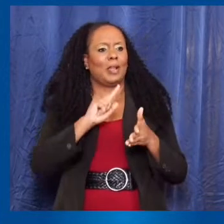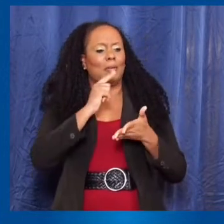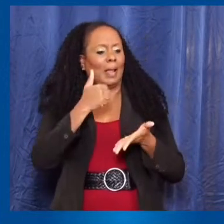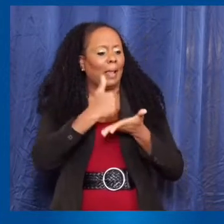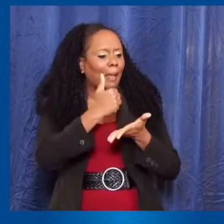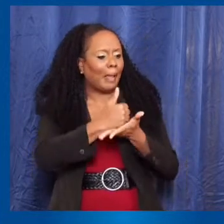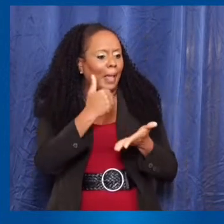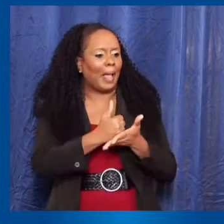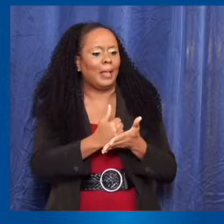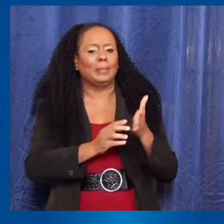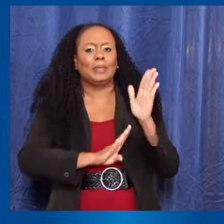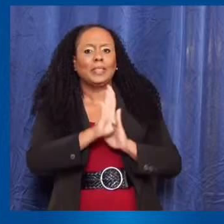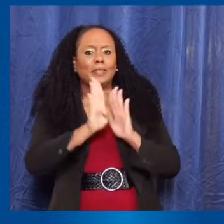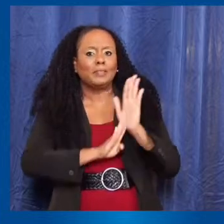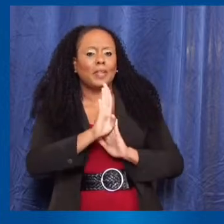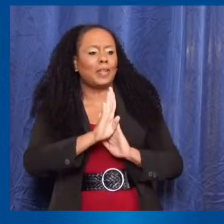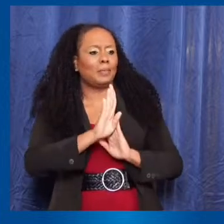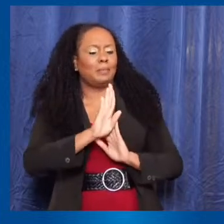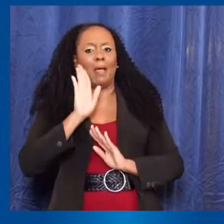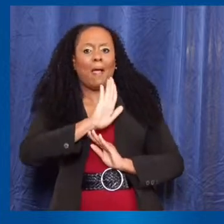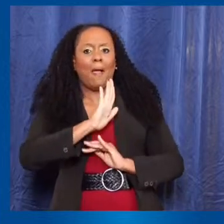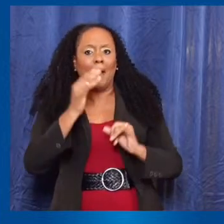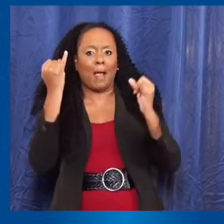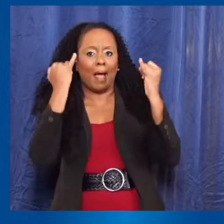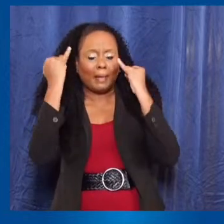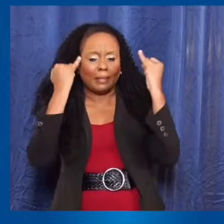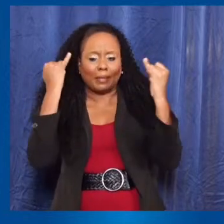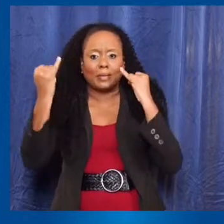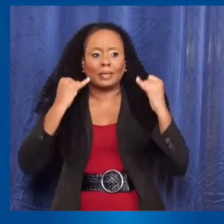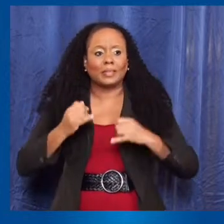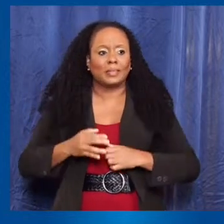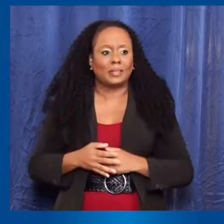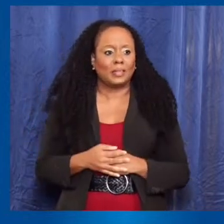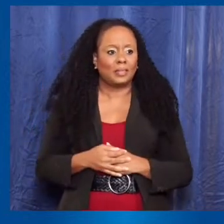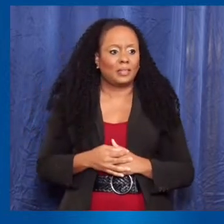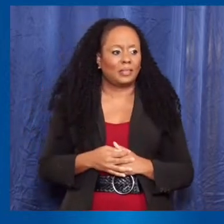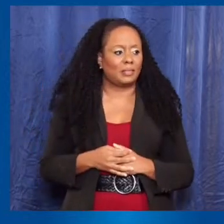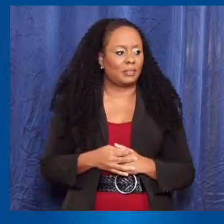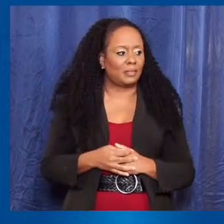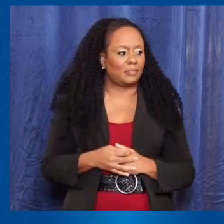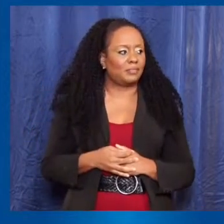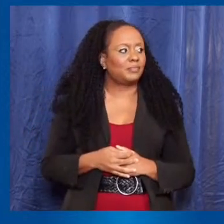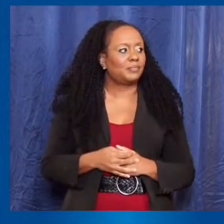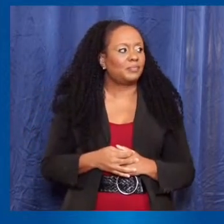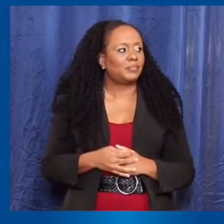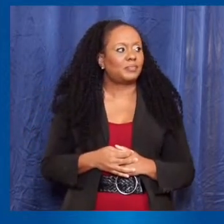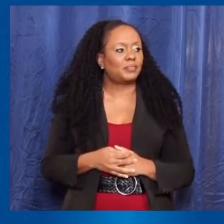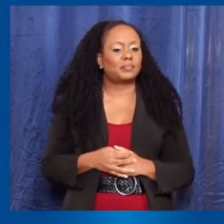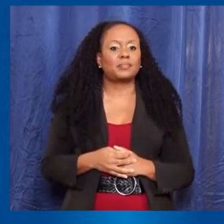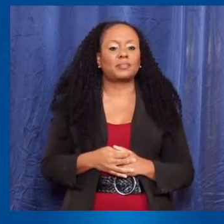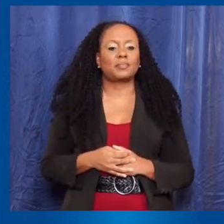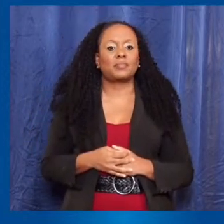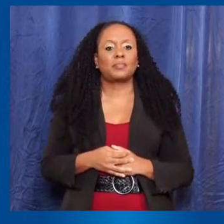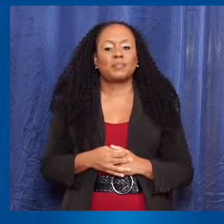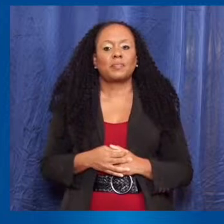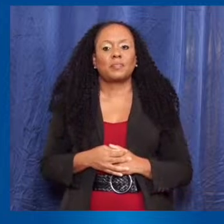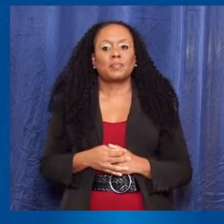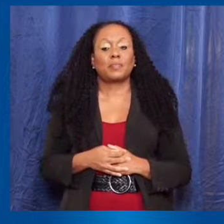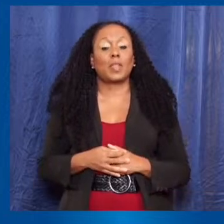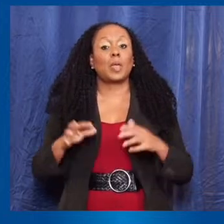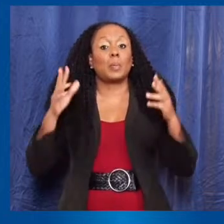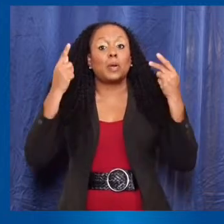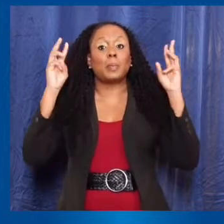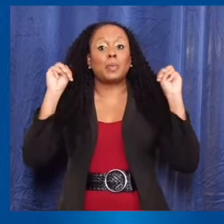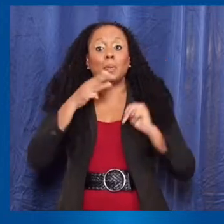and ideas. Dear Mia, you are a powerful voice for the most vulnerable countries